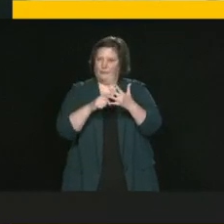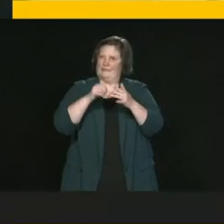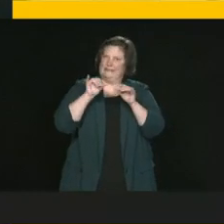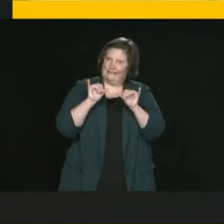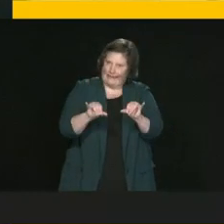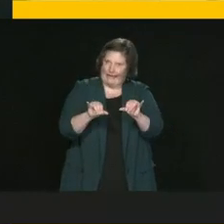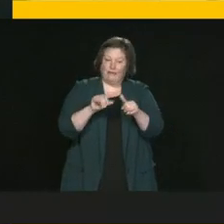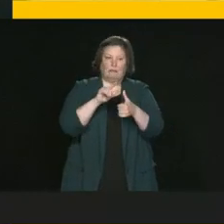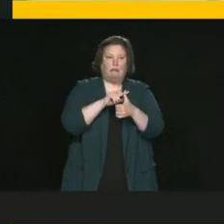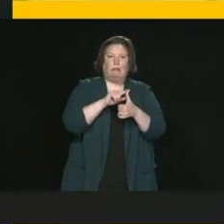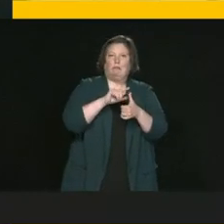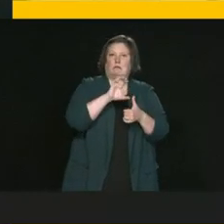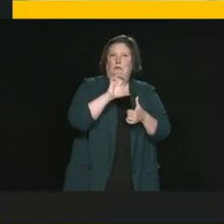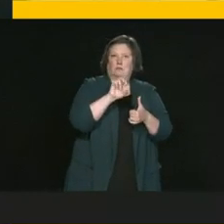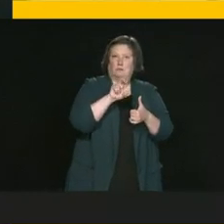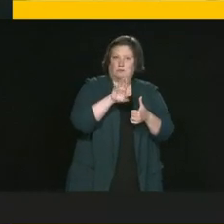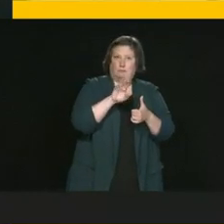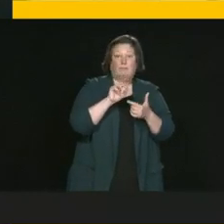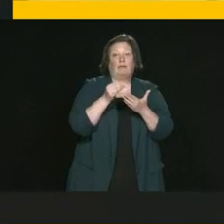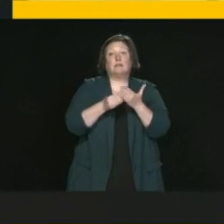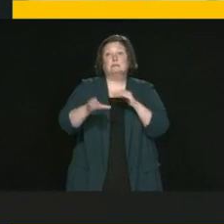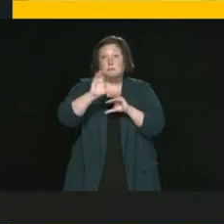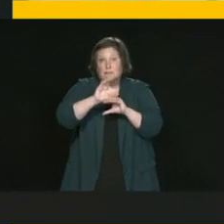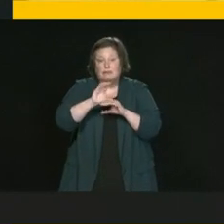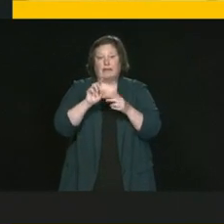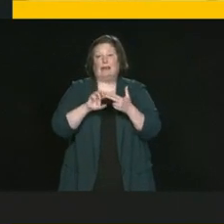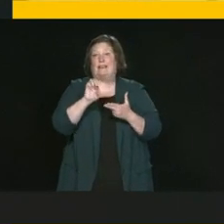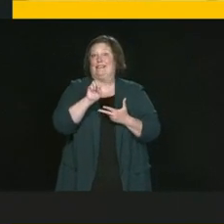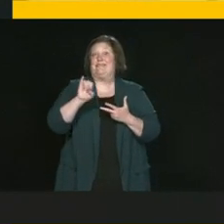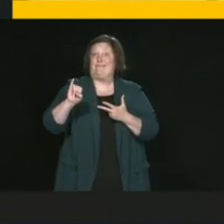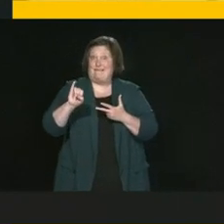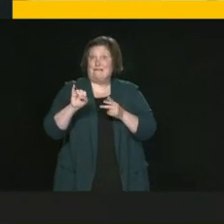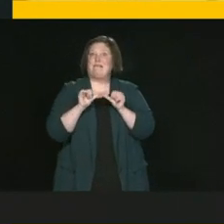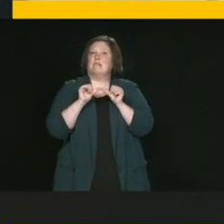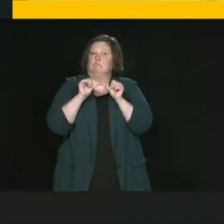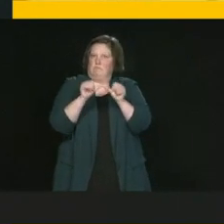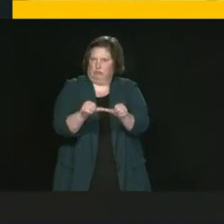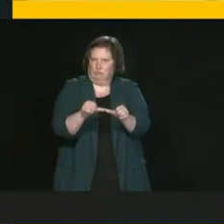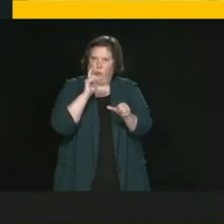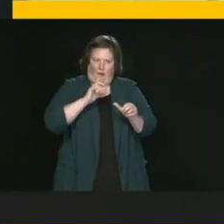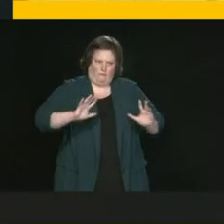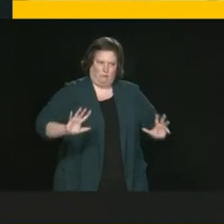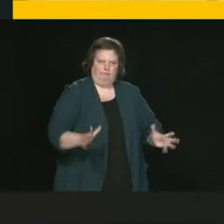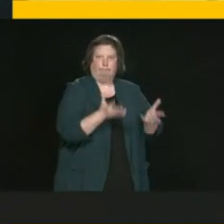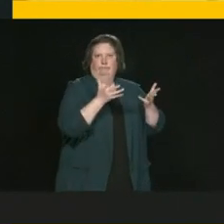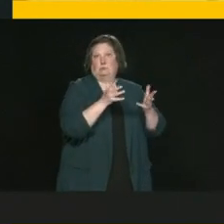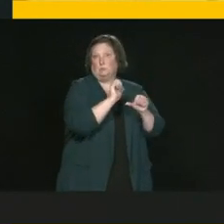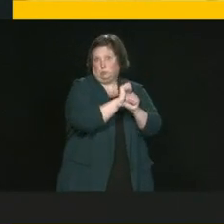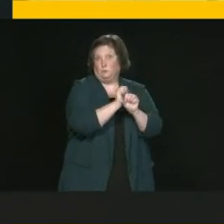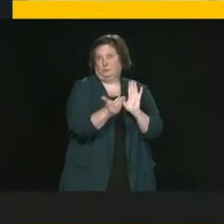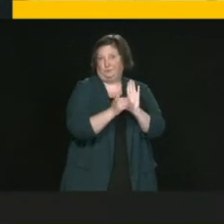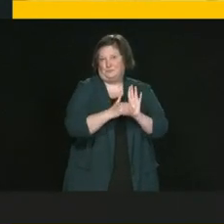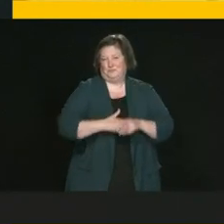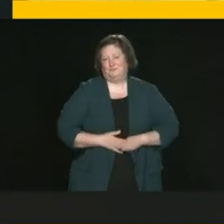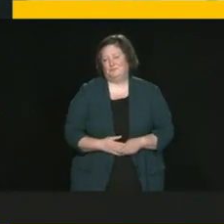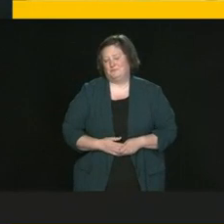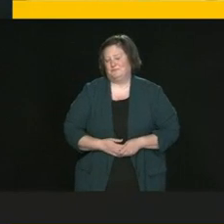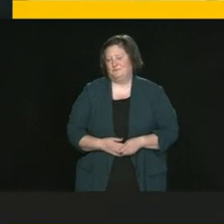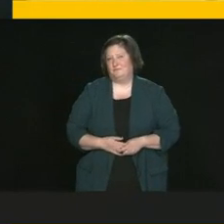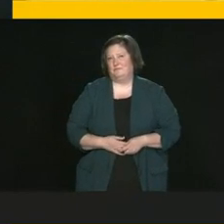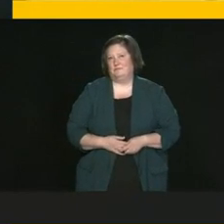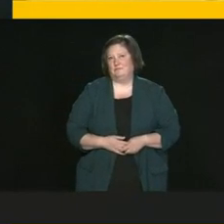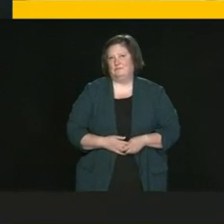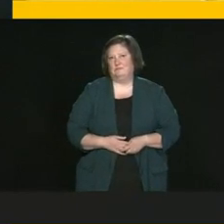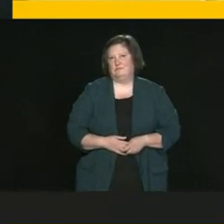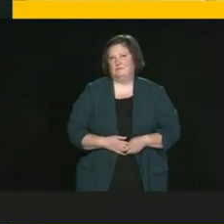employment insurance, are working effectively to get Canadians back on their feet. That's also a big part of the reason why I